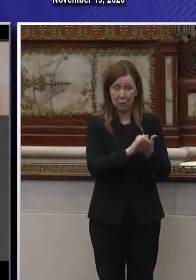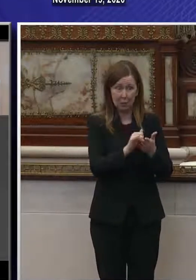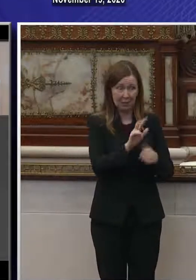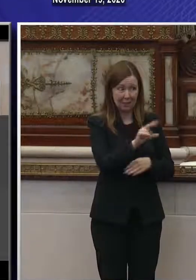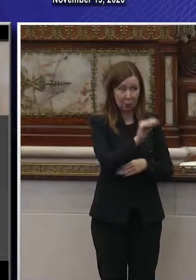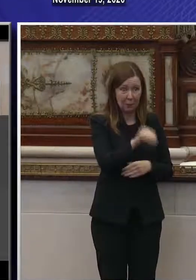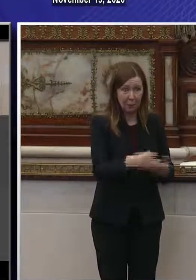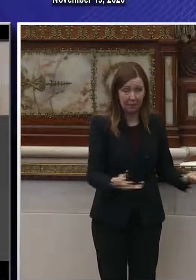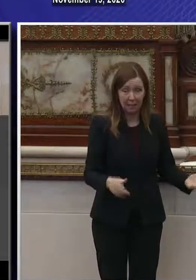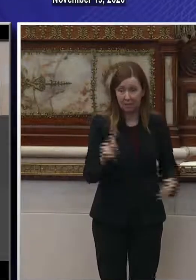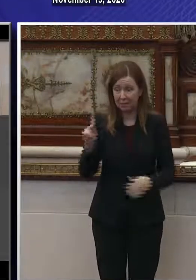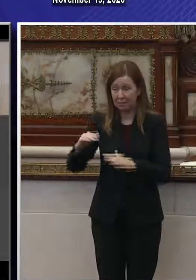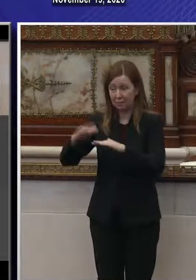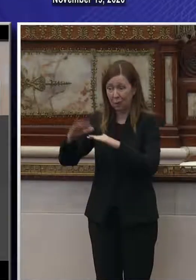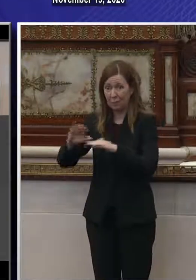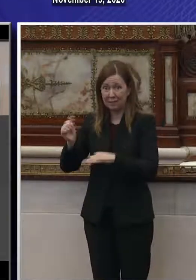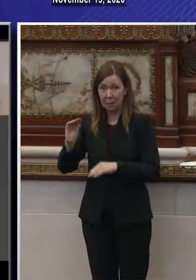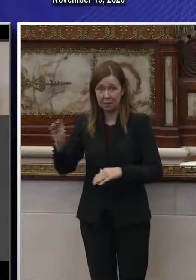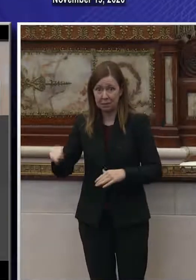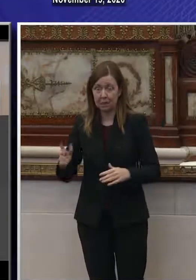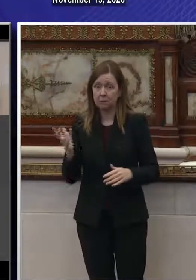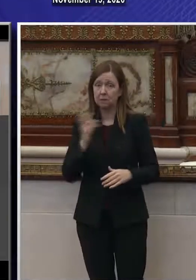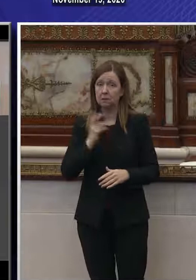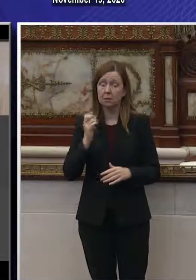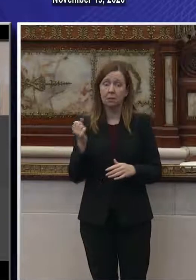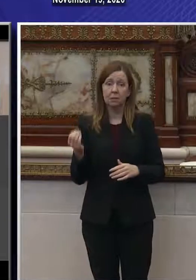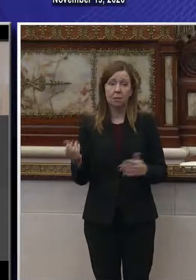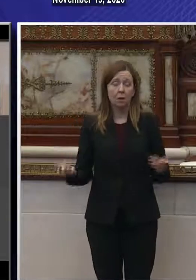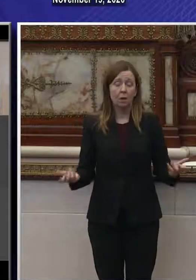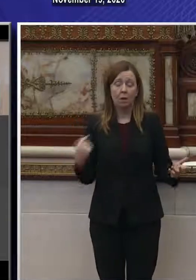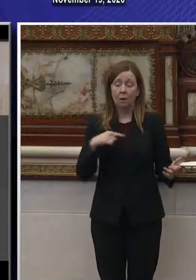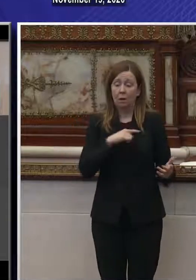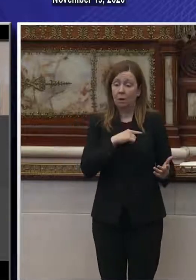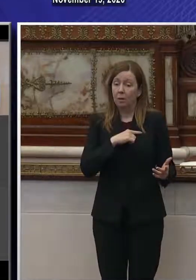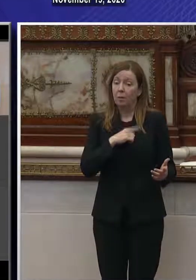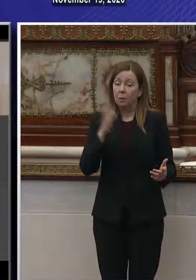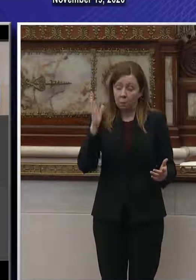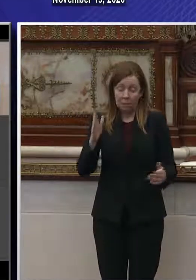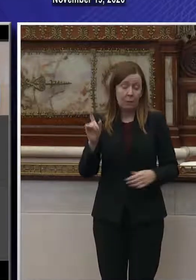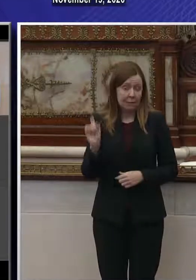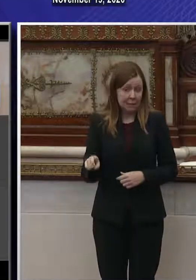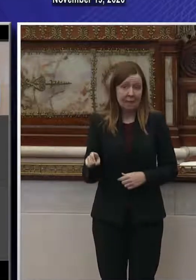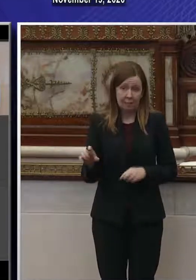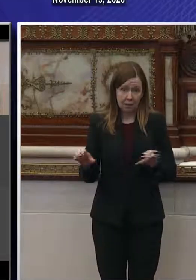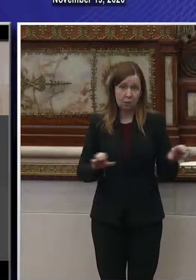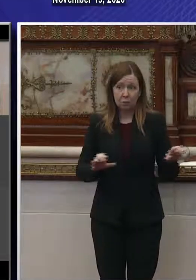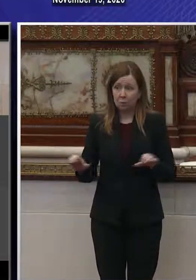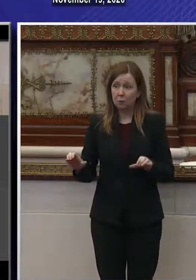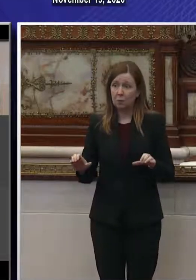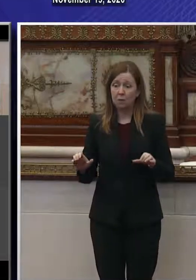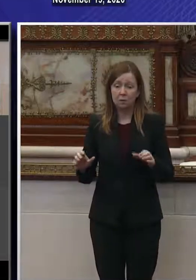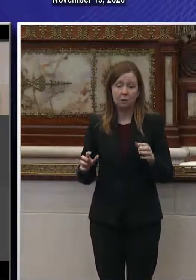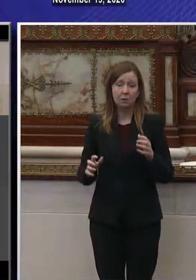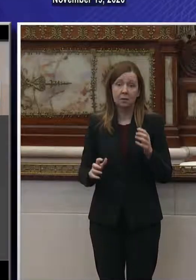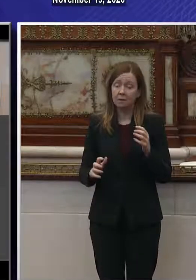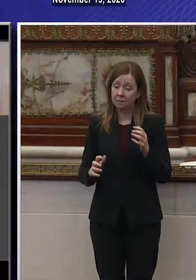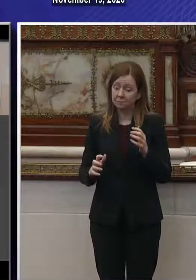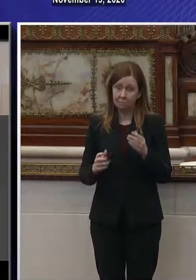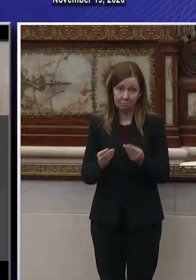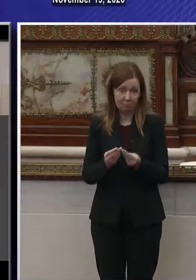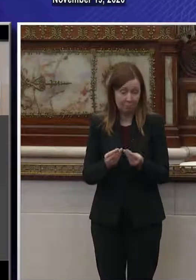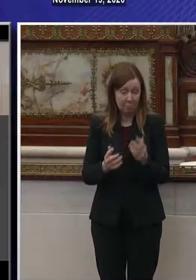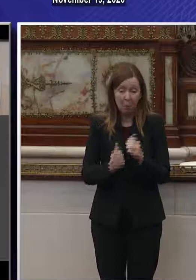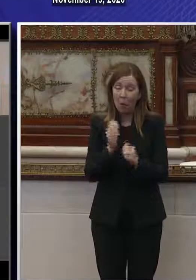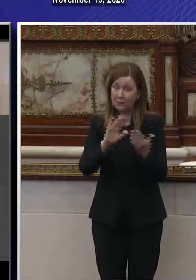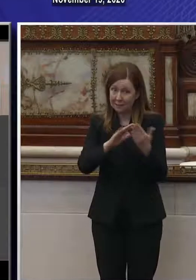at 3%. So we will need to do a majority of the city,